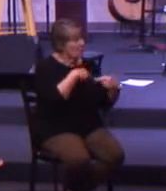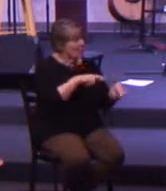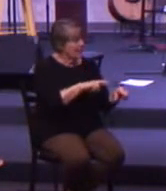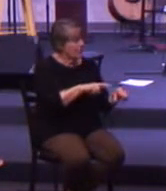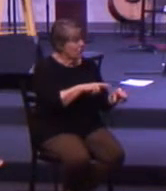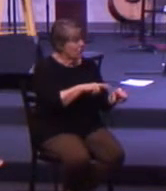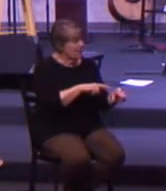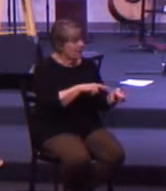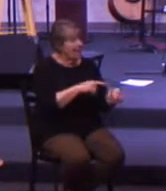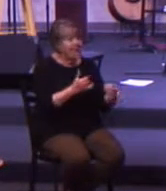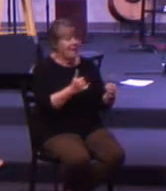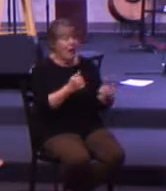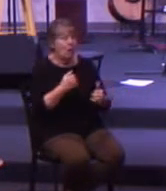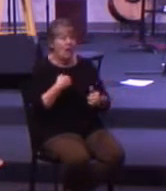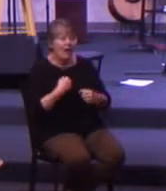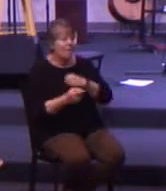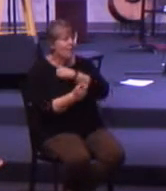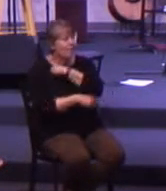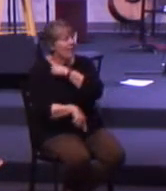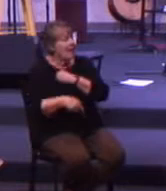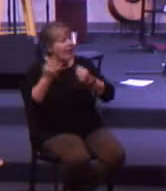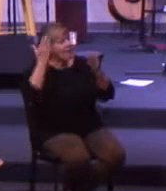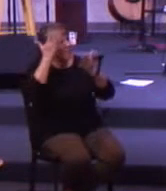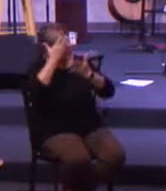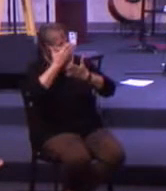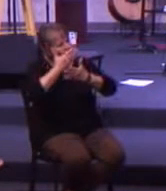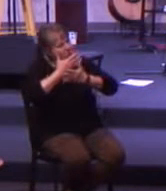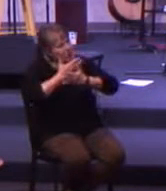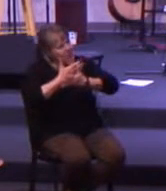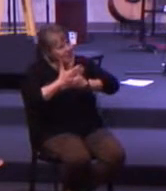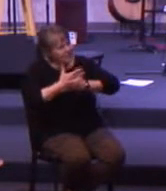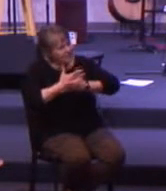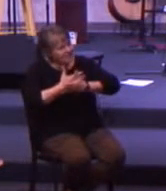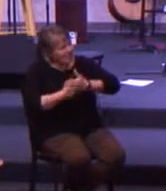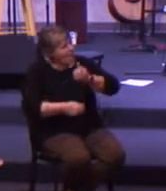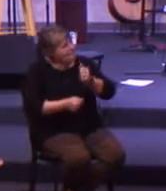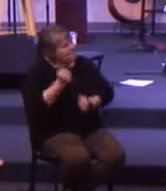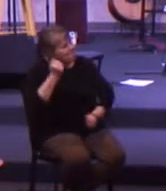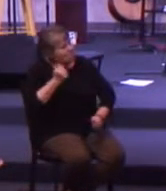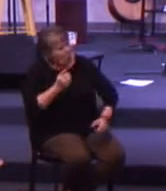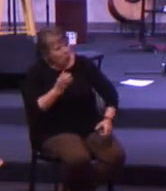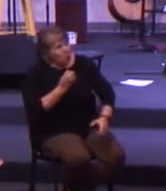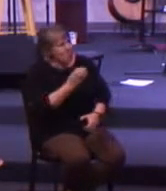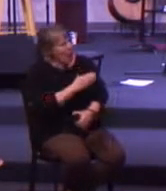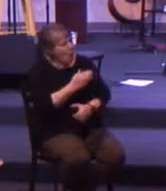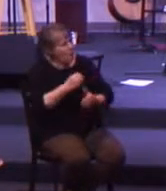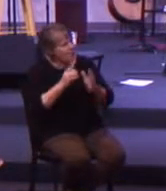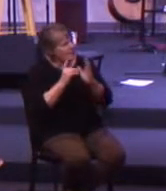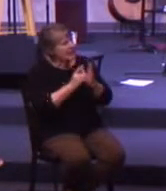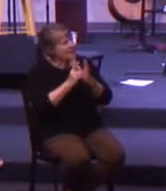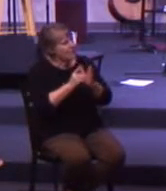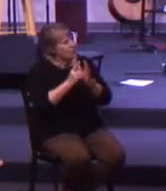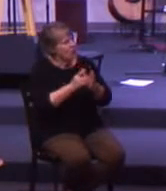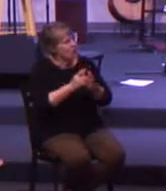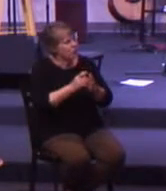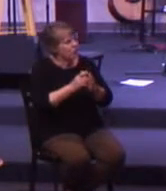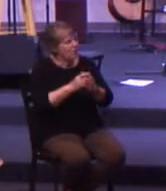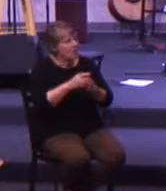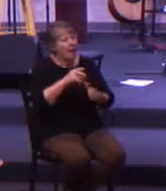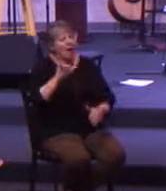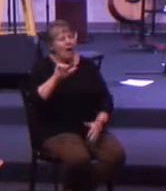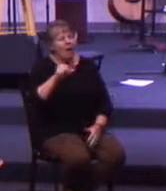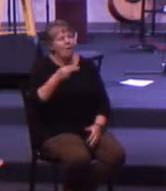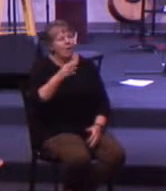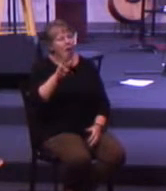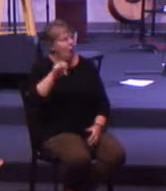the plague of darkness. There could be no more powerful demonstration of the power of Yahweh over against the